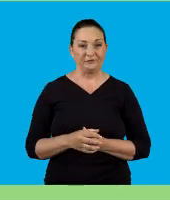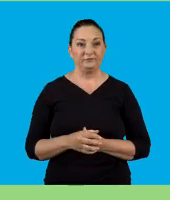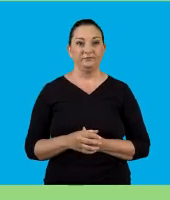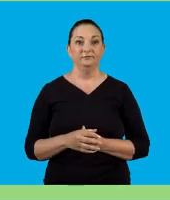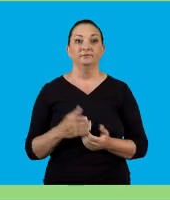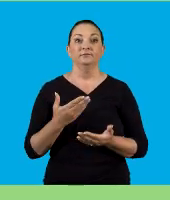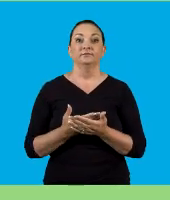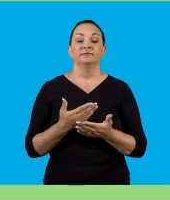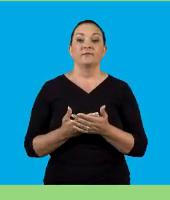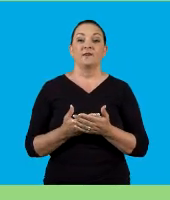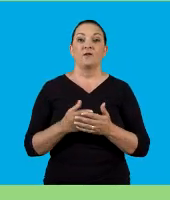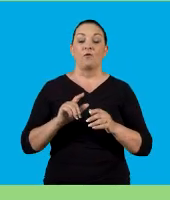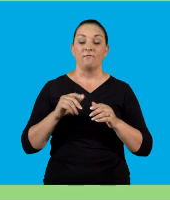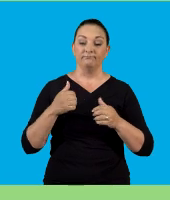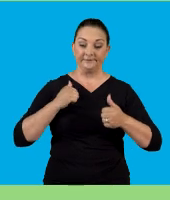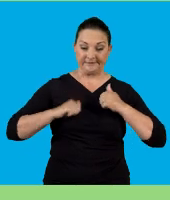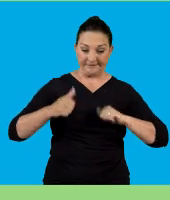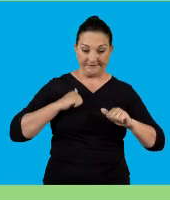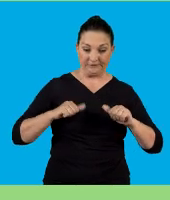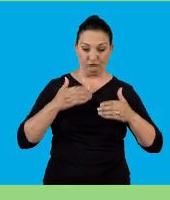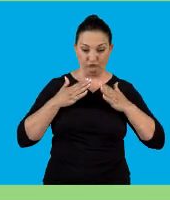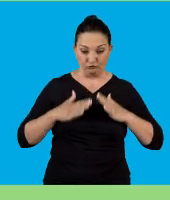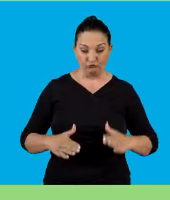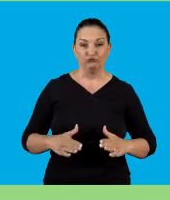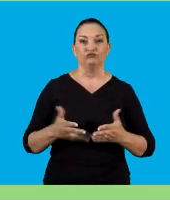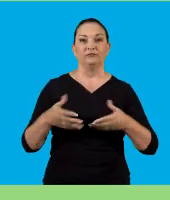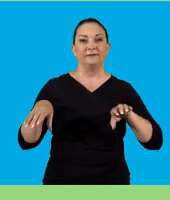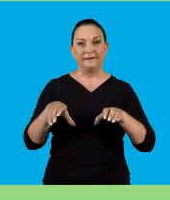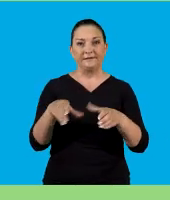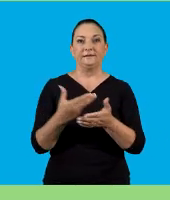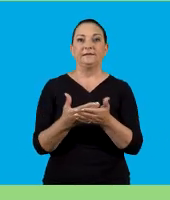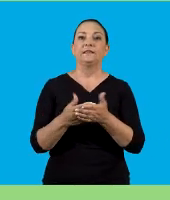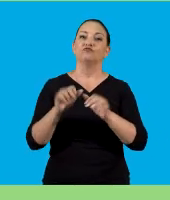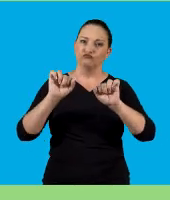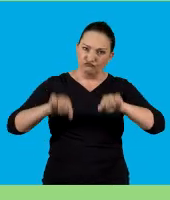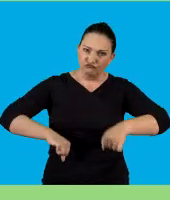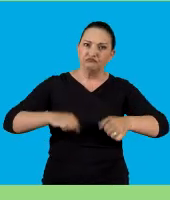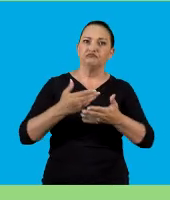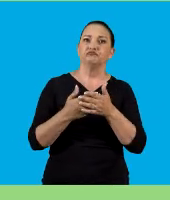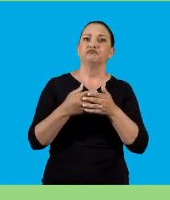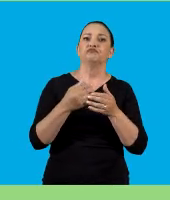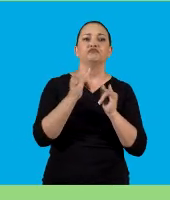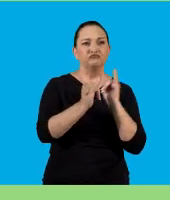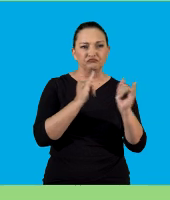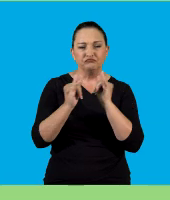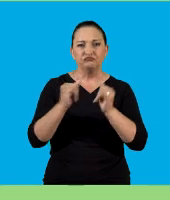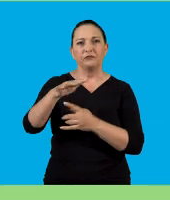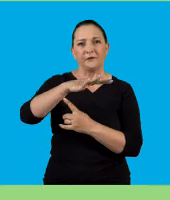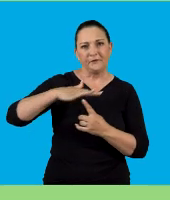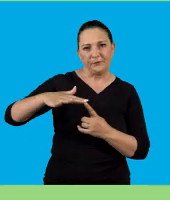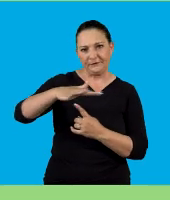It transmits and coordinates all the body's activities and allows the body to interact with